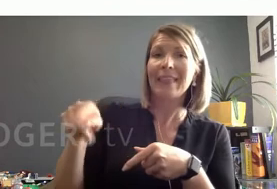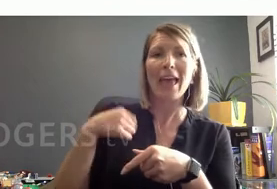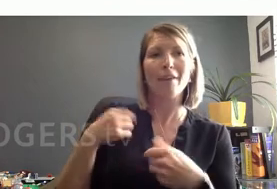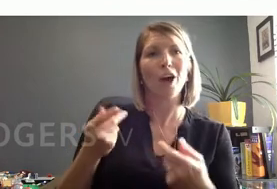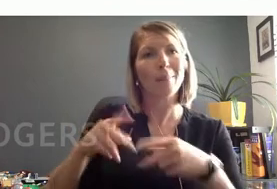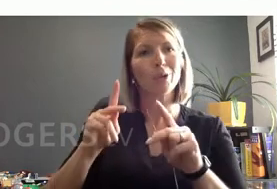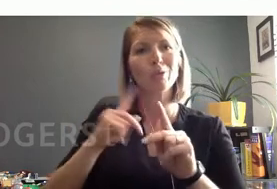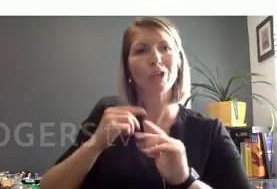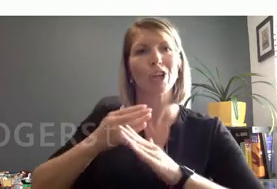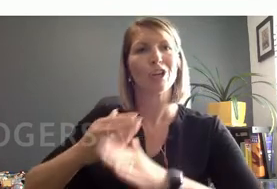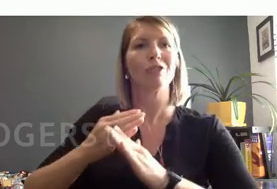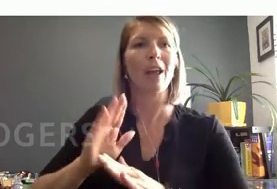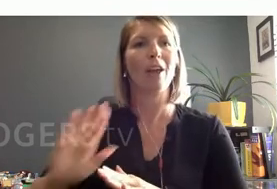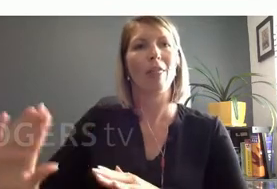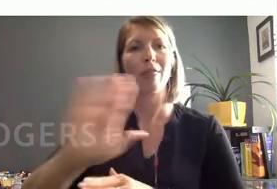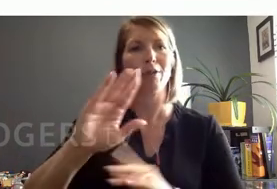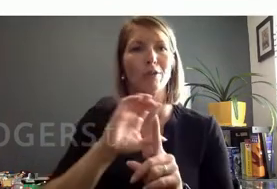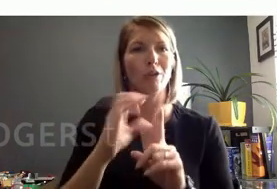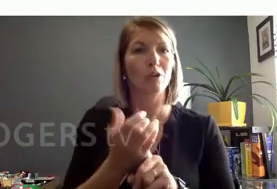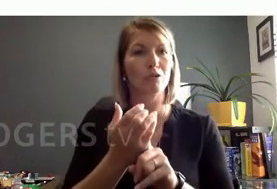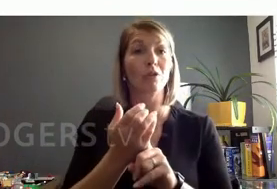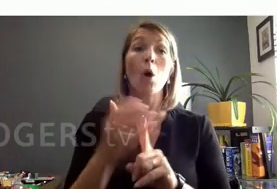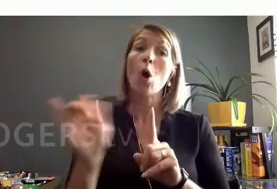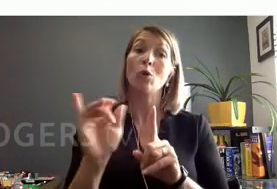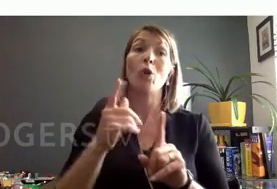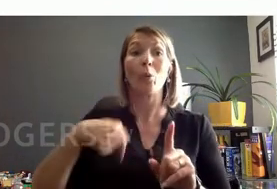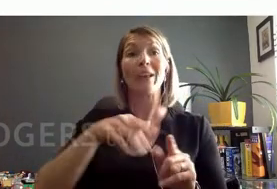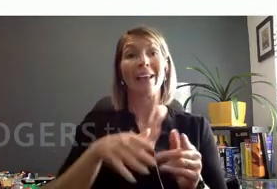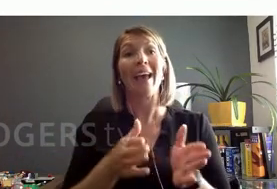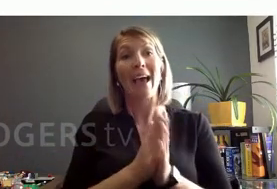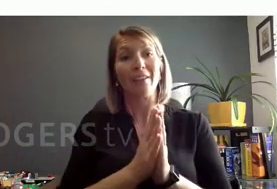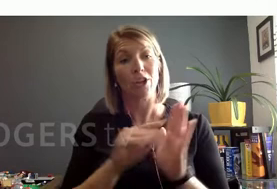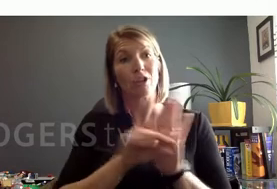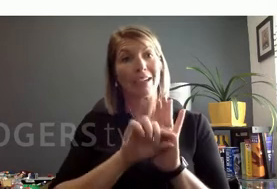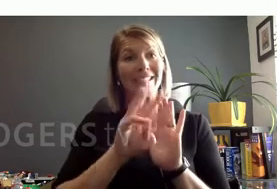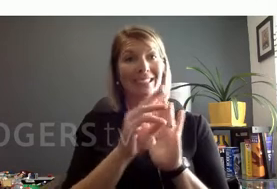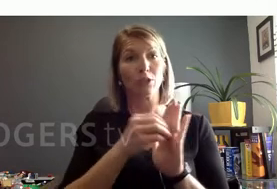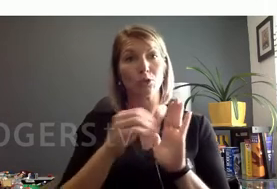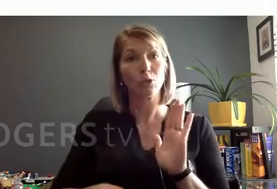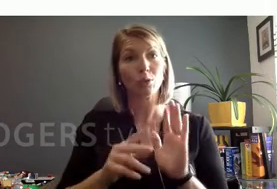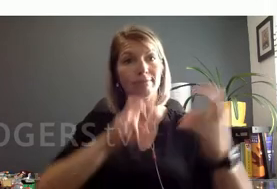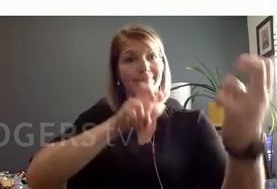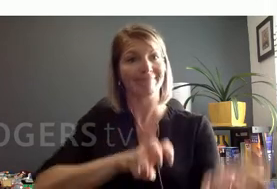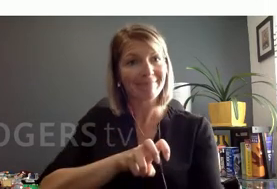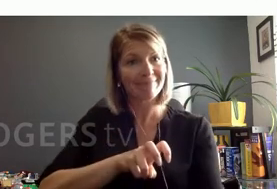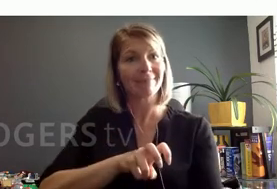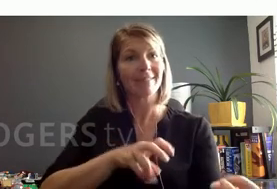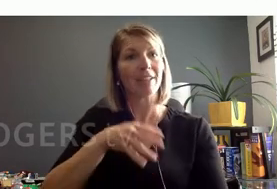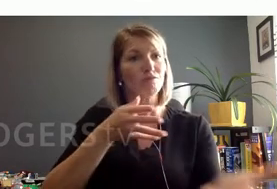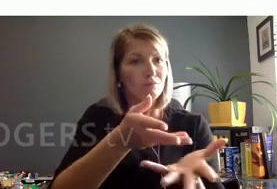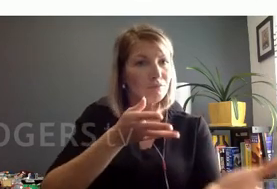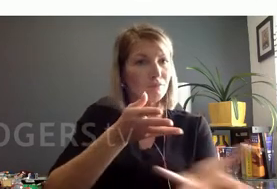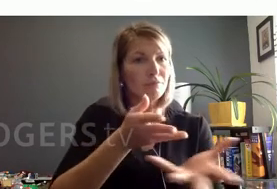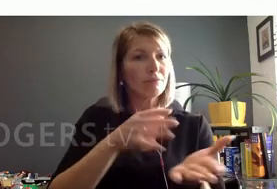with the public as well as with grade six students. So we bring in teachers, bring in grade six students, and they interact with these students from